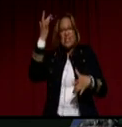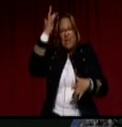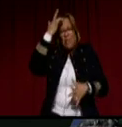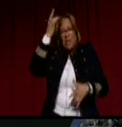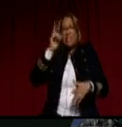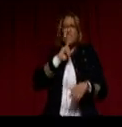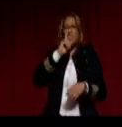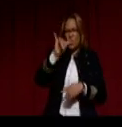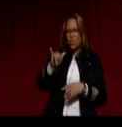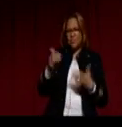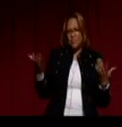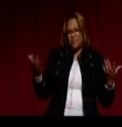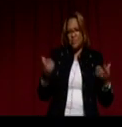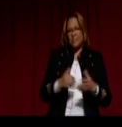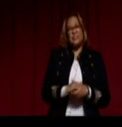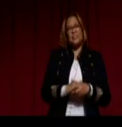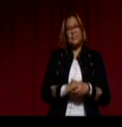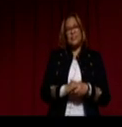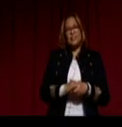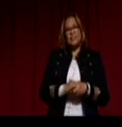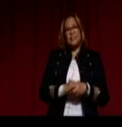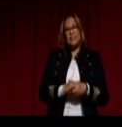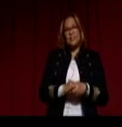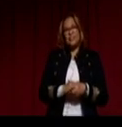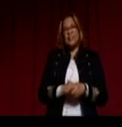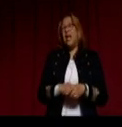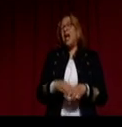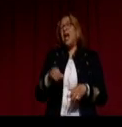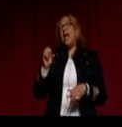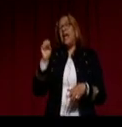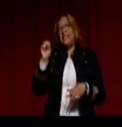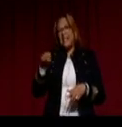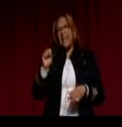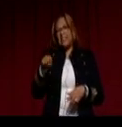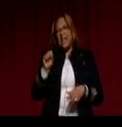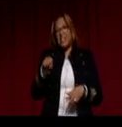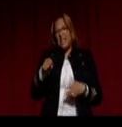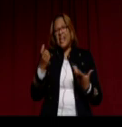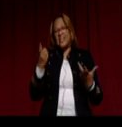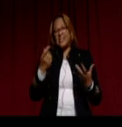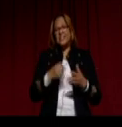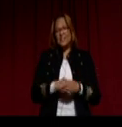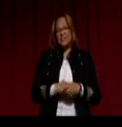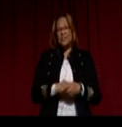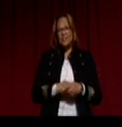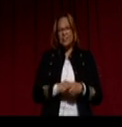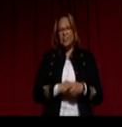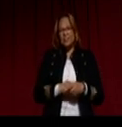true to say that? Roughly so, yes, roughly so, sure. Wow. And